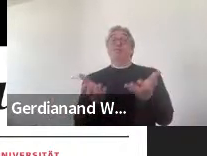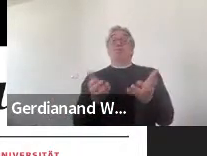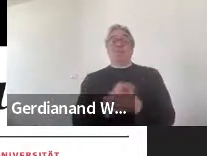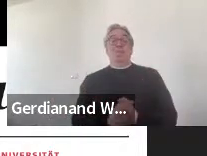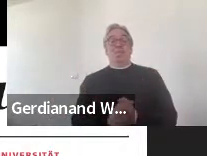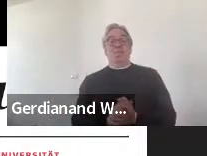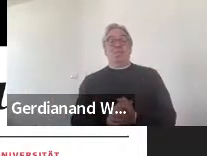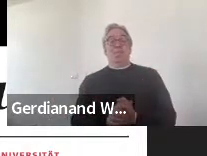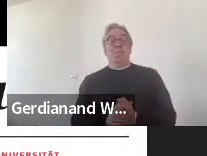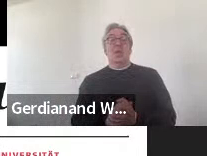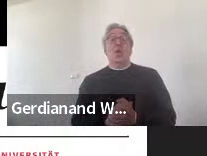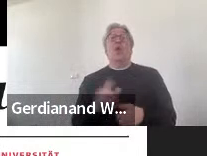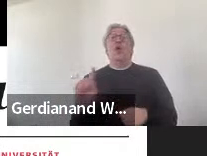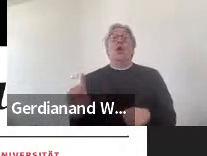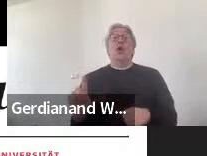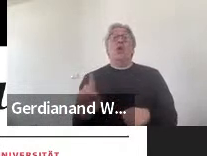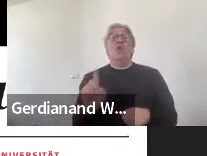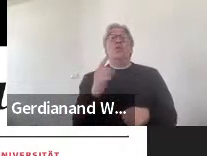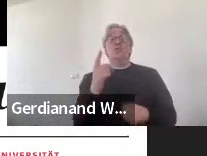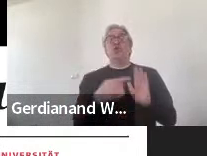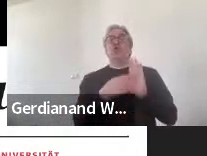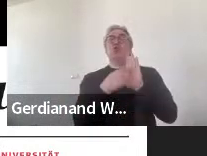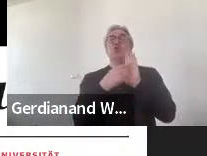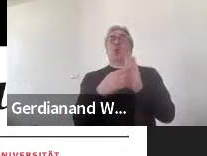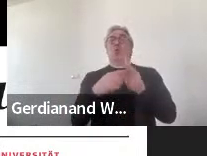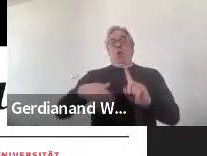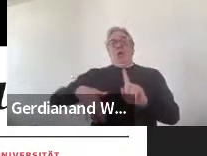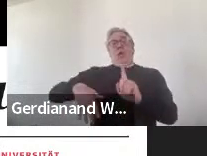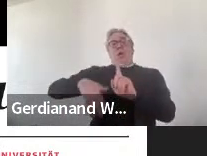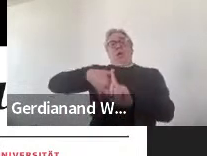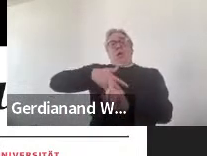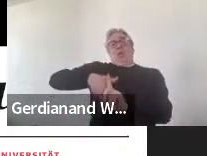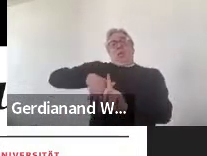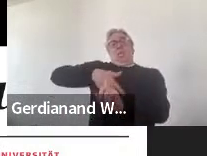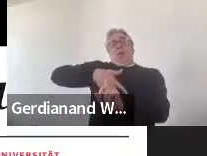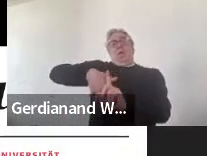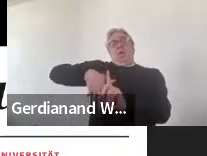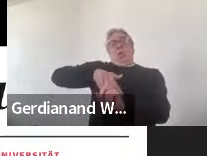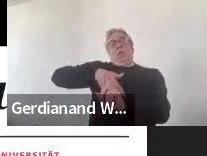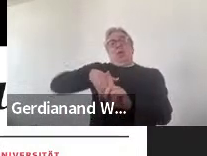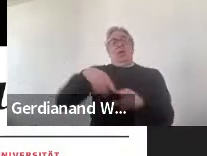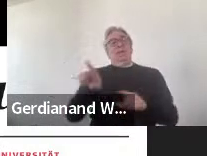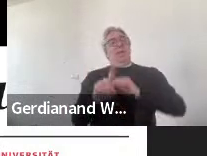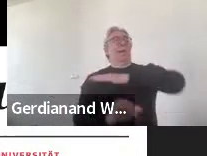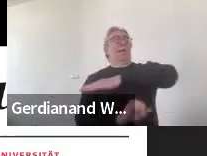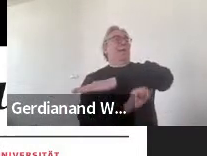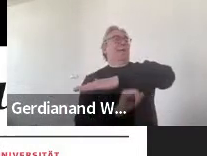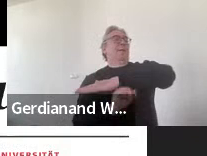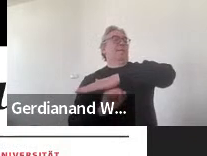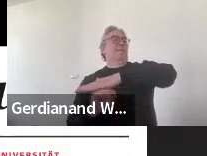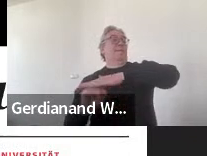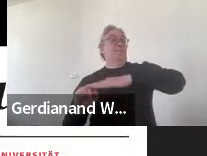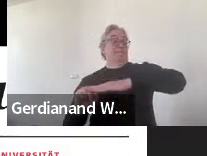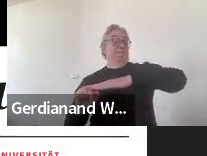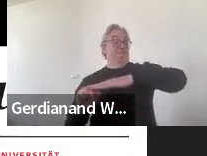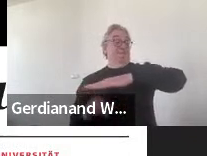First, I would show you the underlying factors. These underlying factors actually influence the access and inclusion in